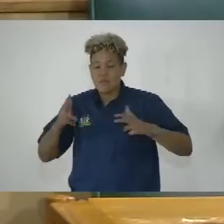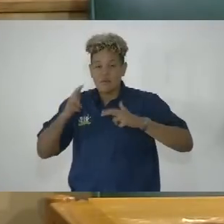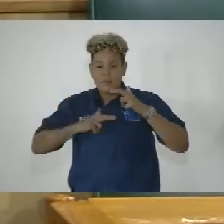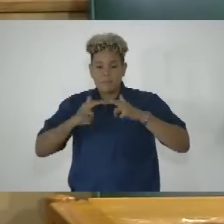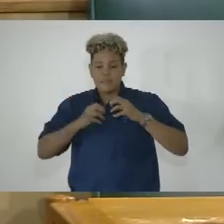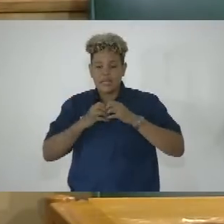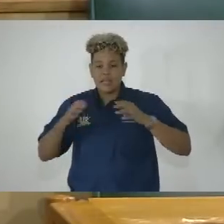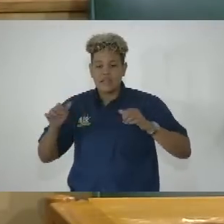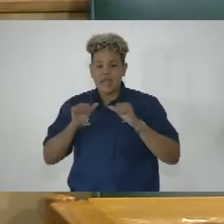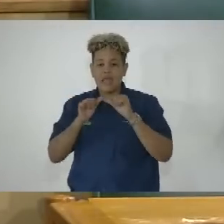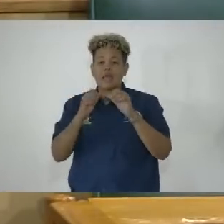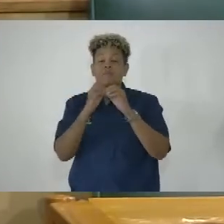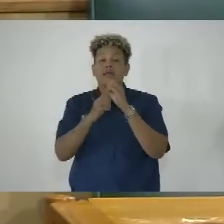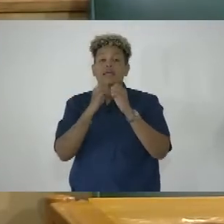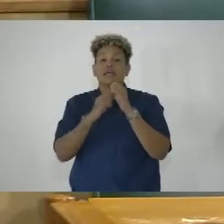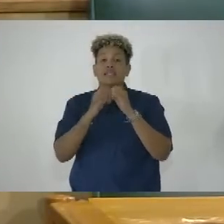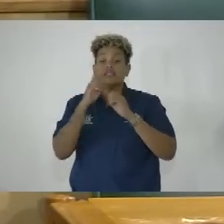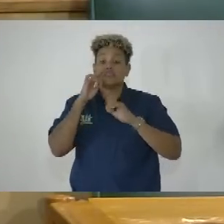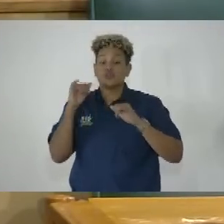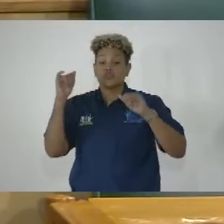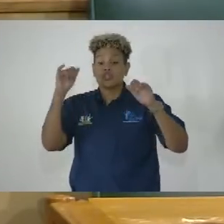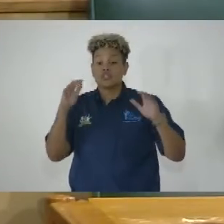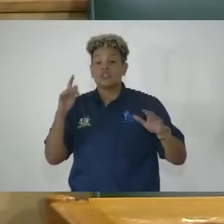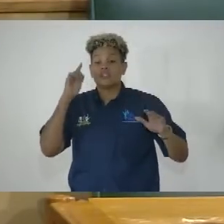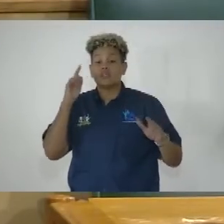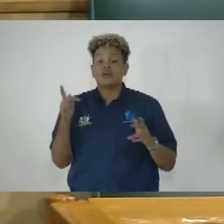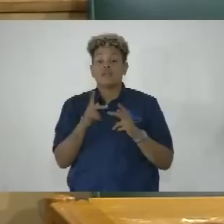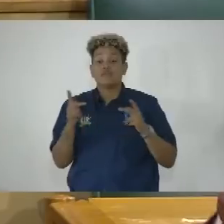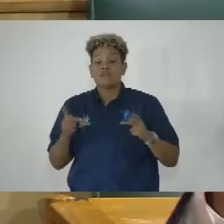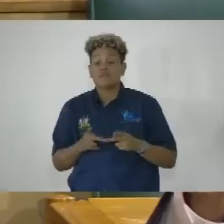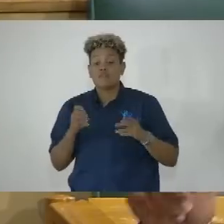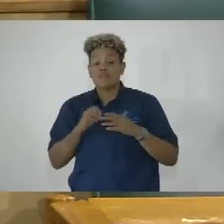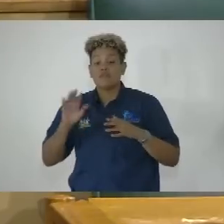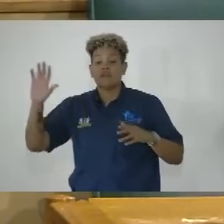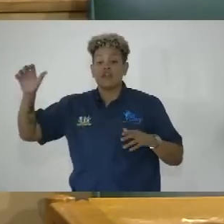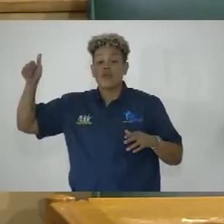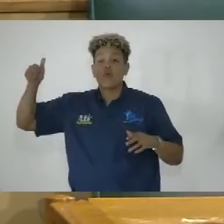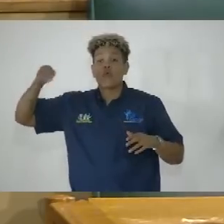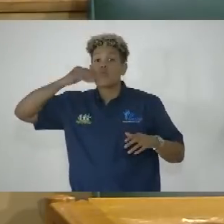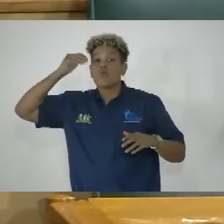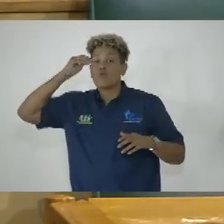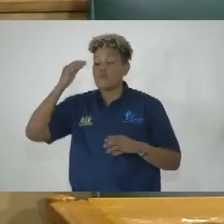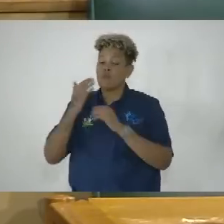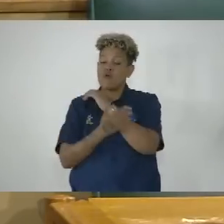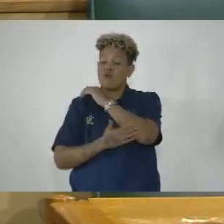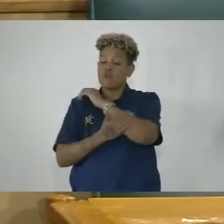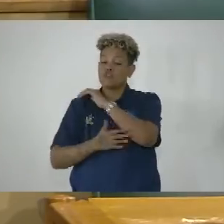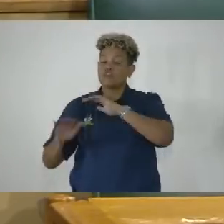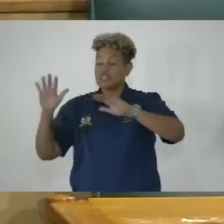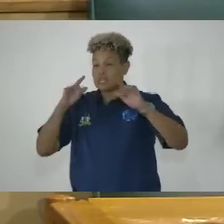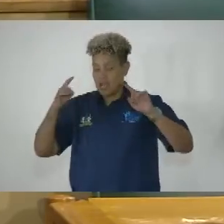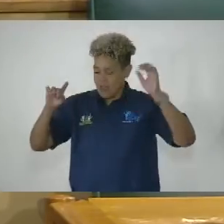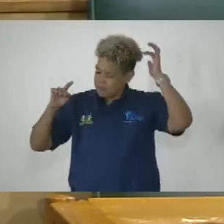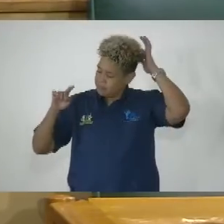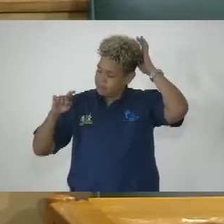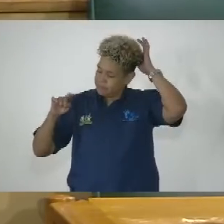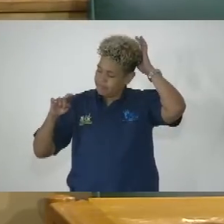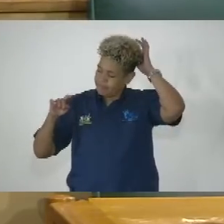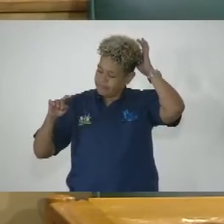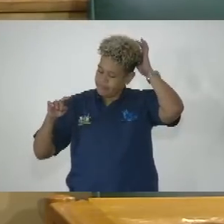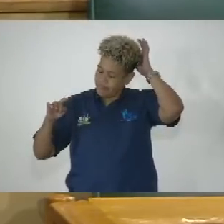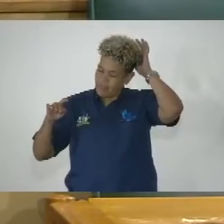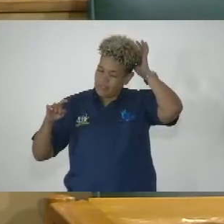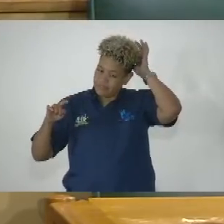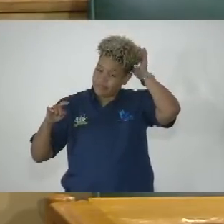and maintained to the standards of the facilities in their home countries. The workers, the